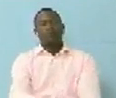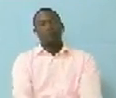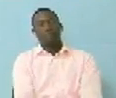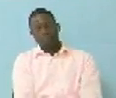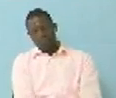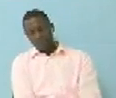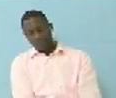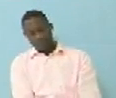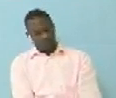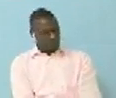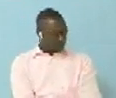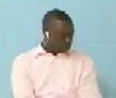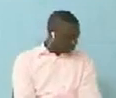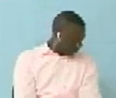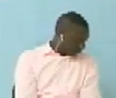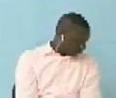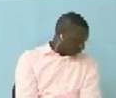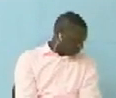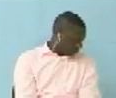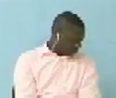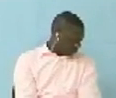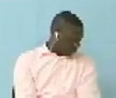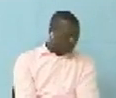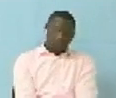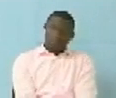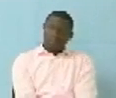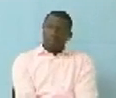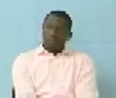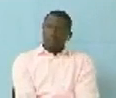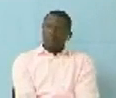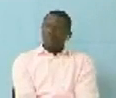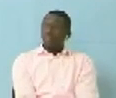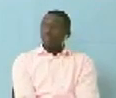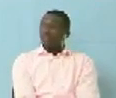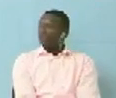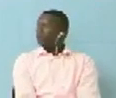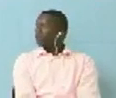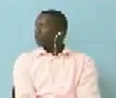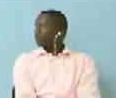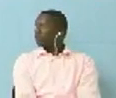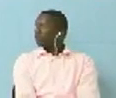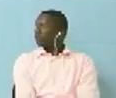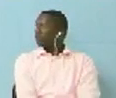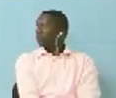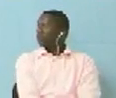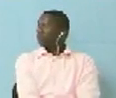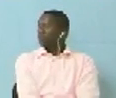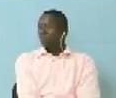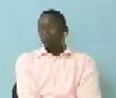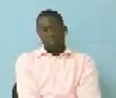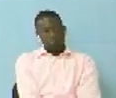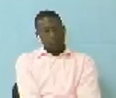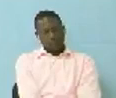deny, because there was going to be full time for me to deny. Second, he knew about it, and then,